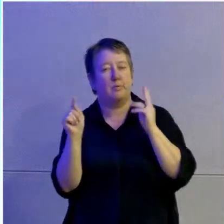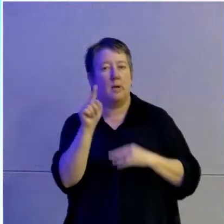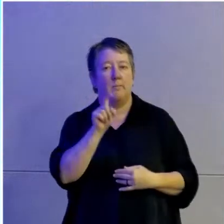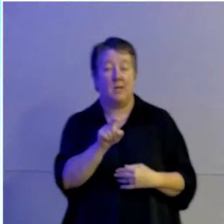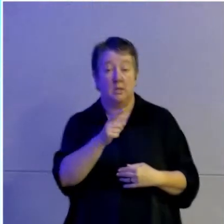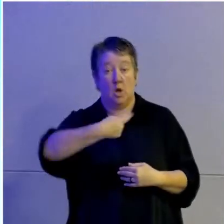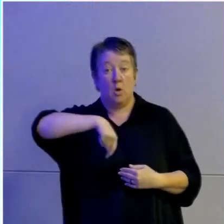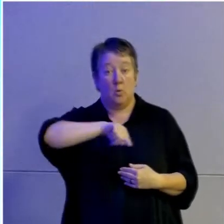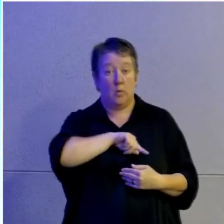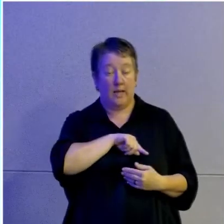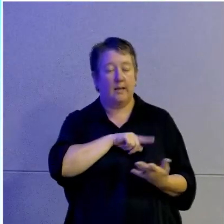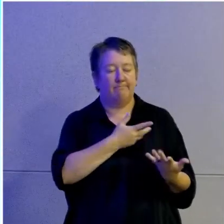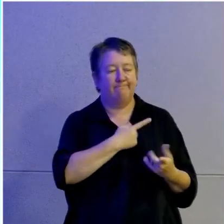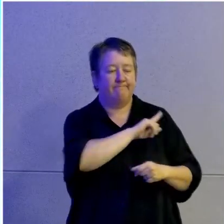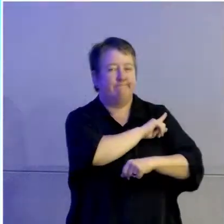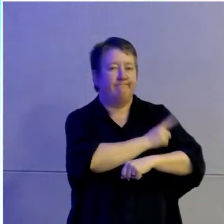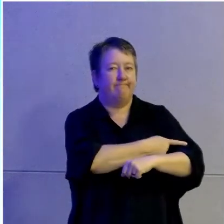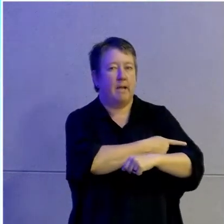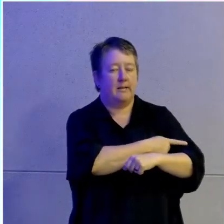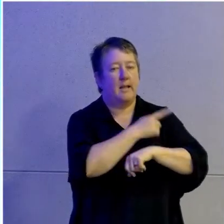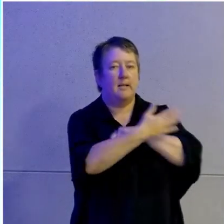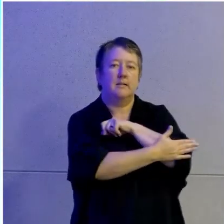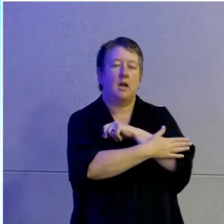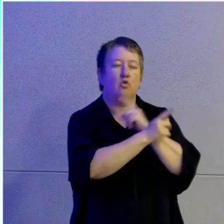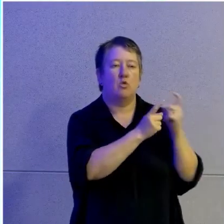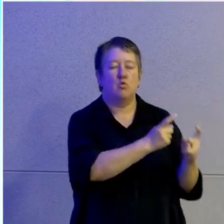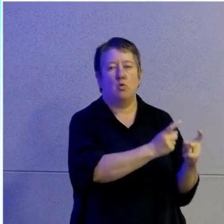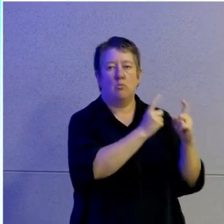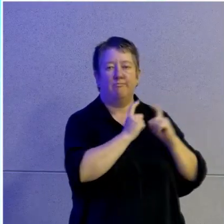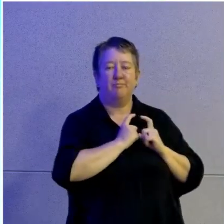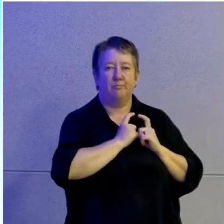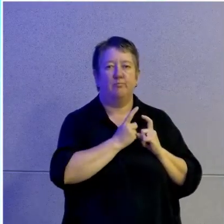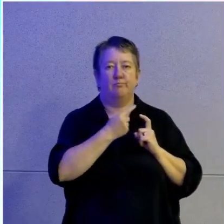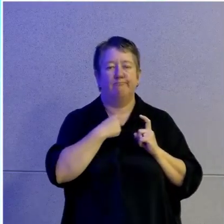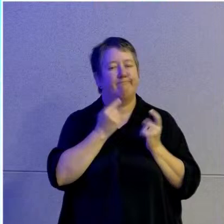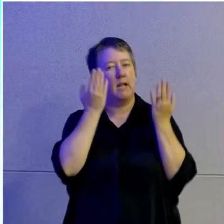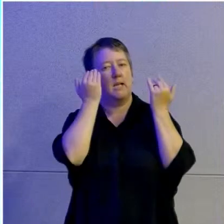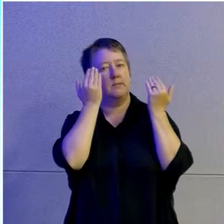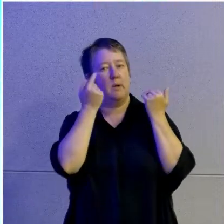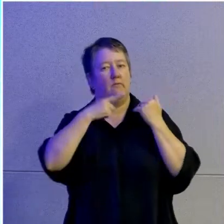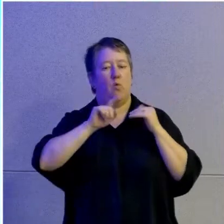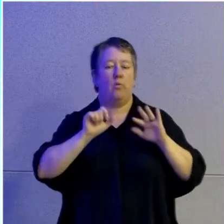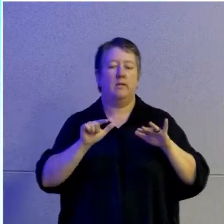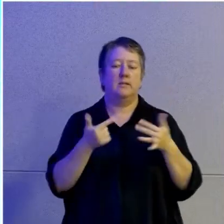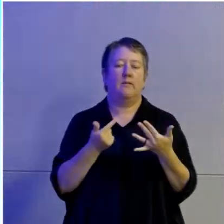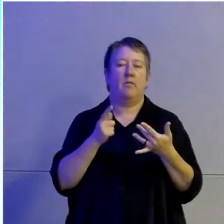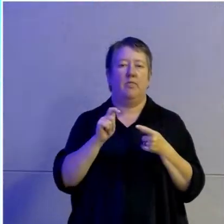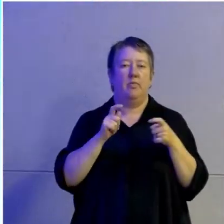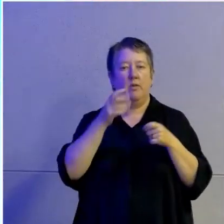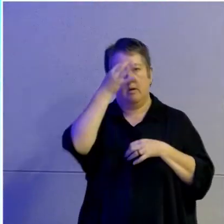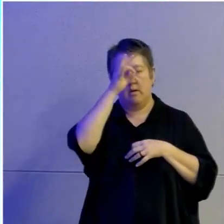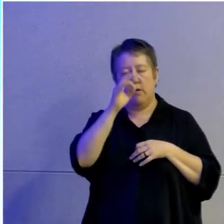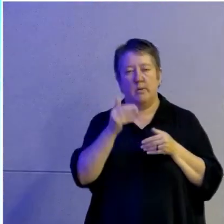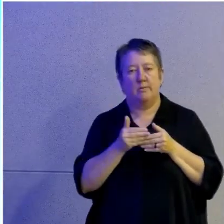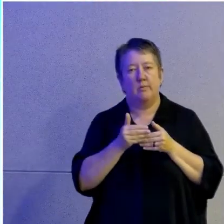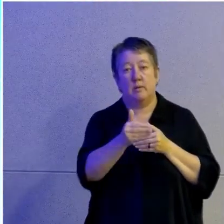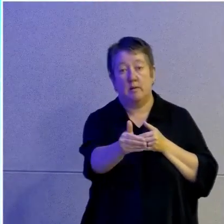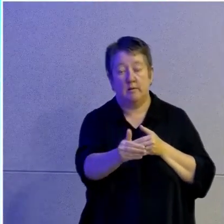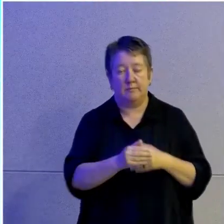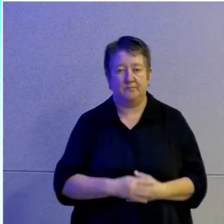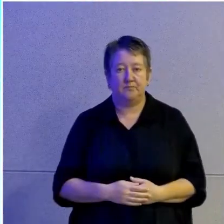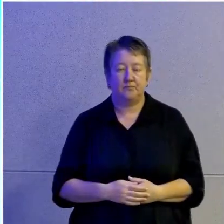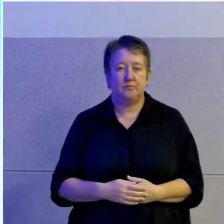is a mandate that we have been given as a country for this 7th administration. South